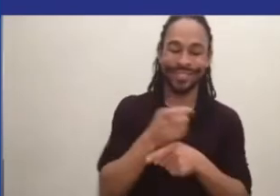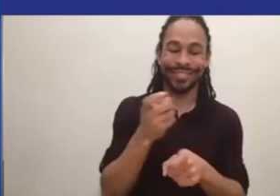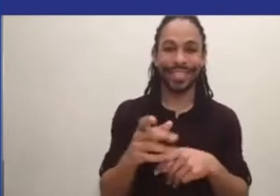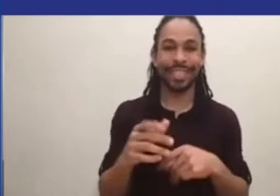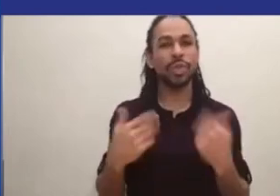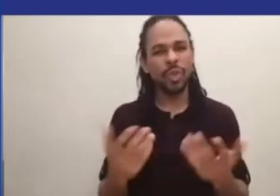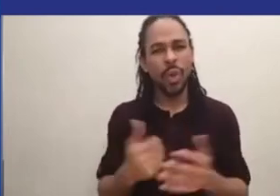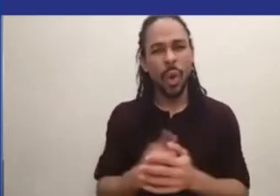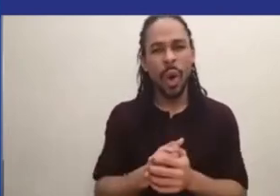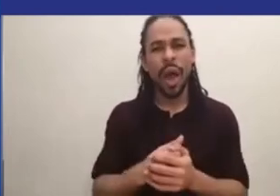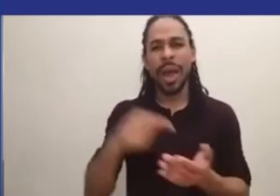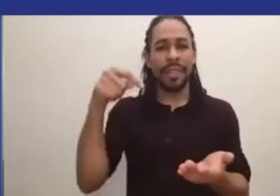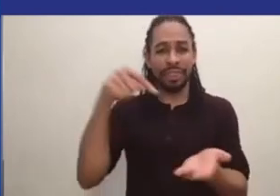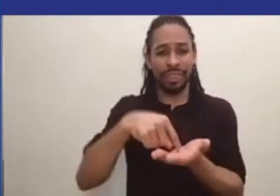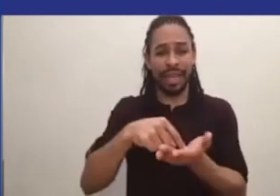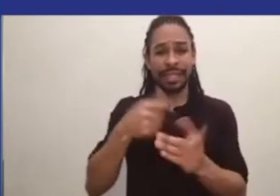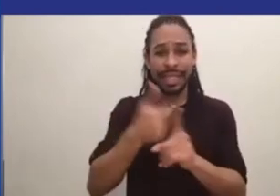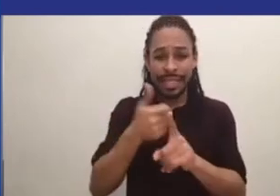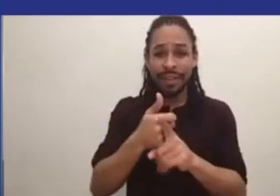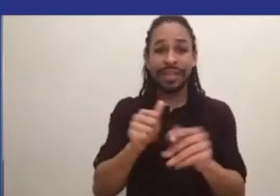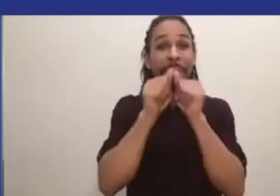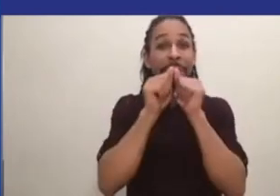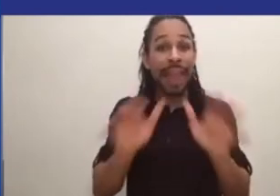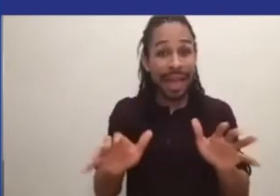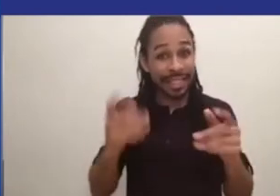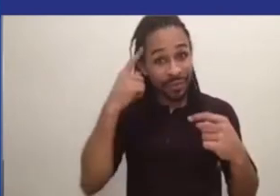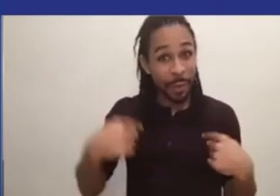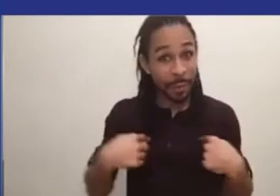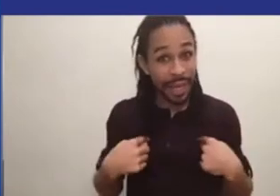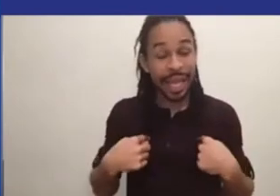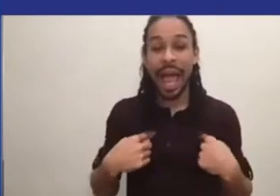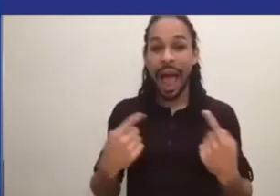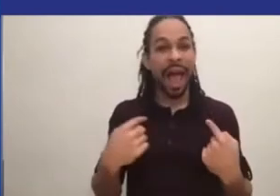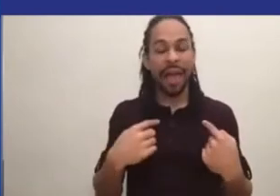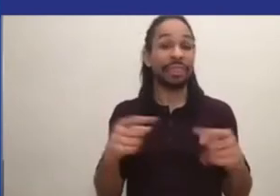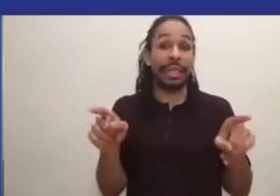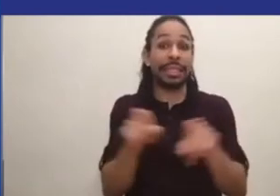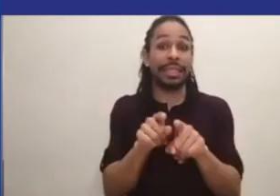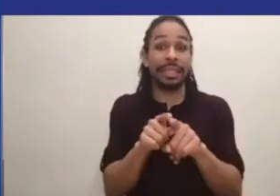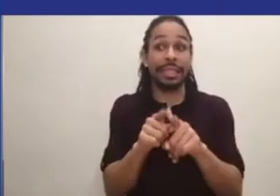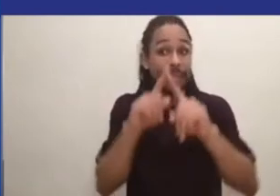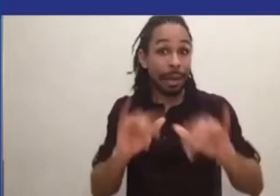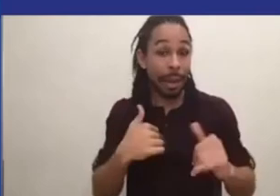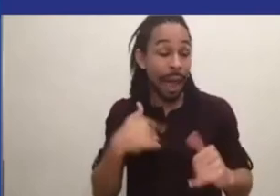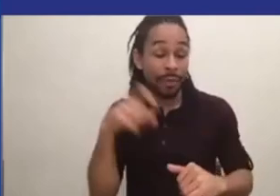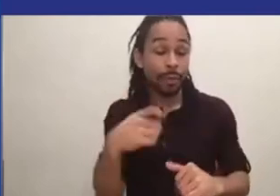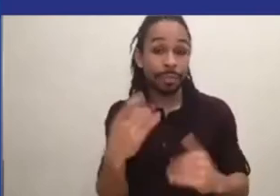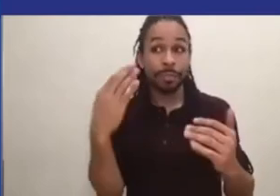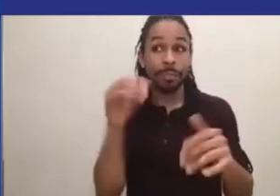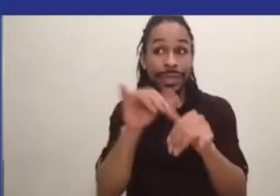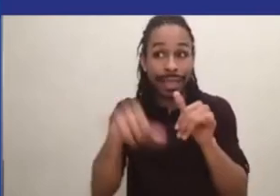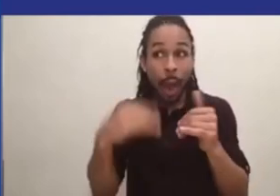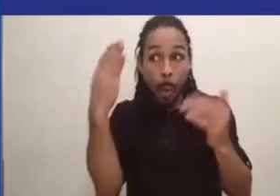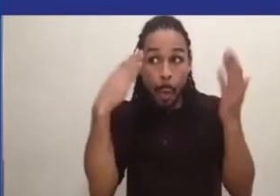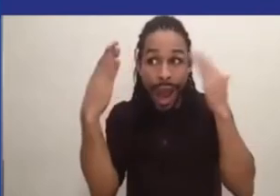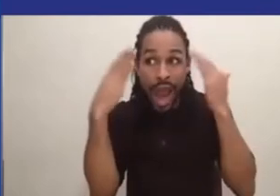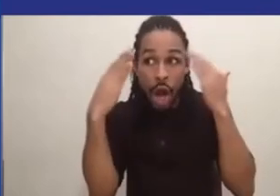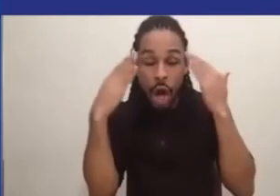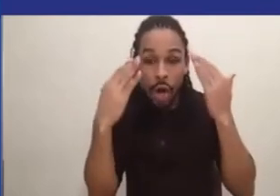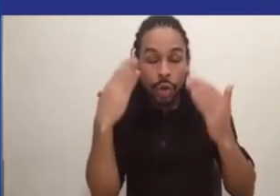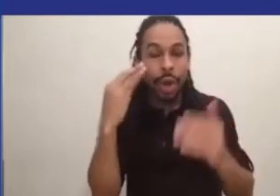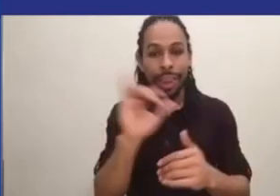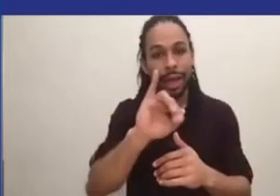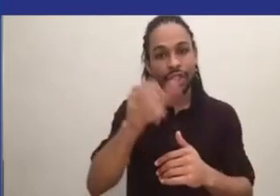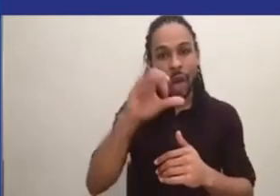This is a blessing for me, but in the same breath, I have to be aware that, like Mr. JaQuel said, you determine what's